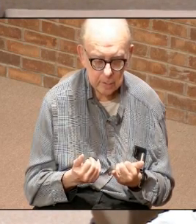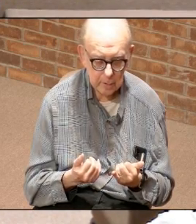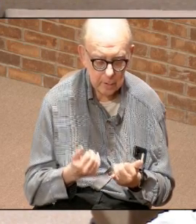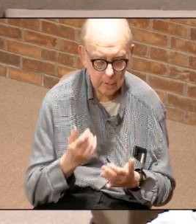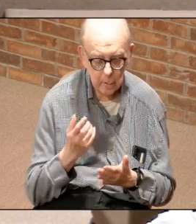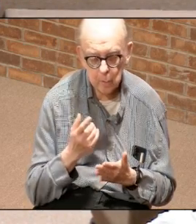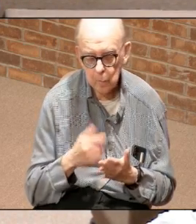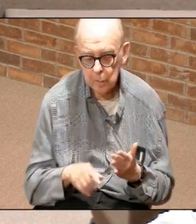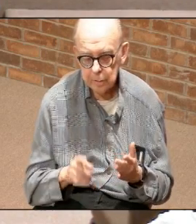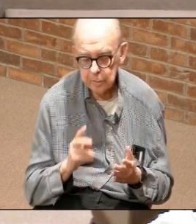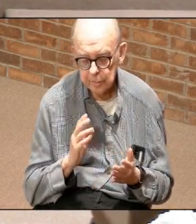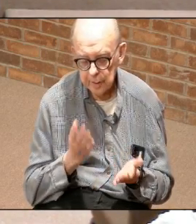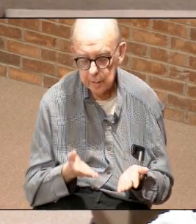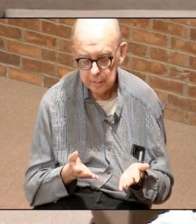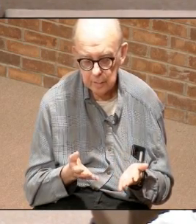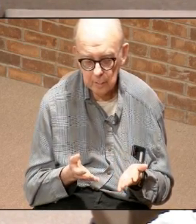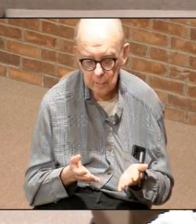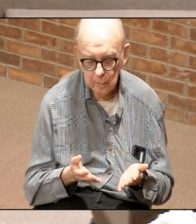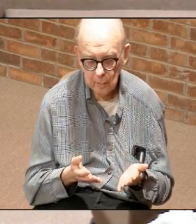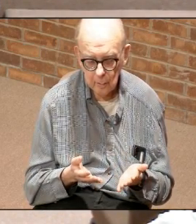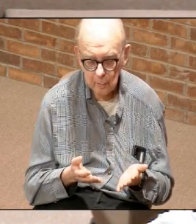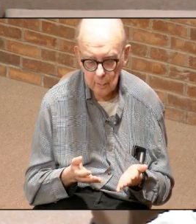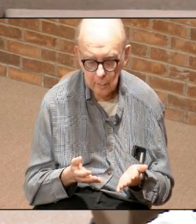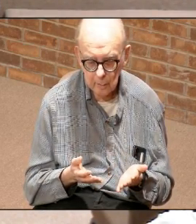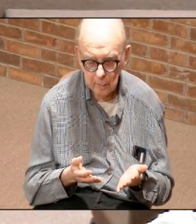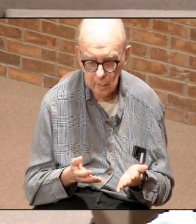What is it?